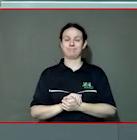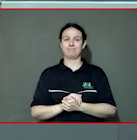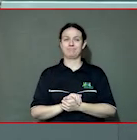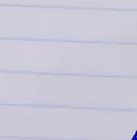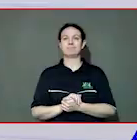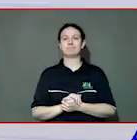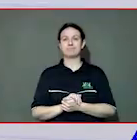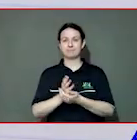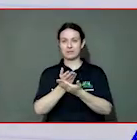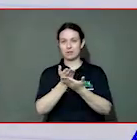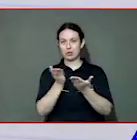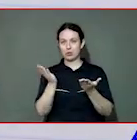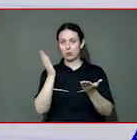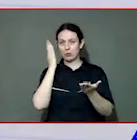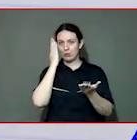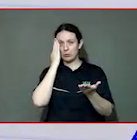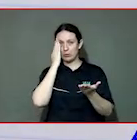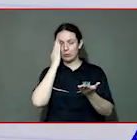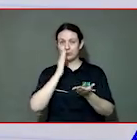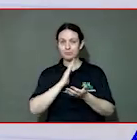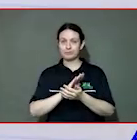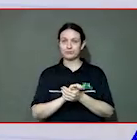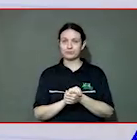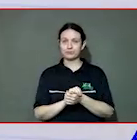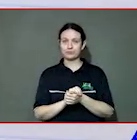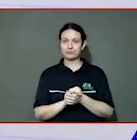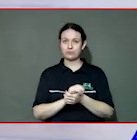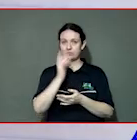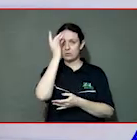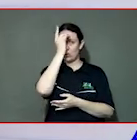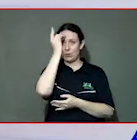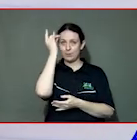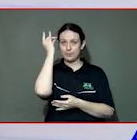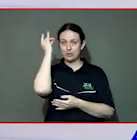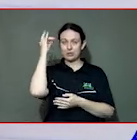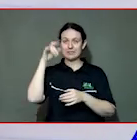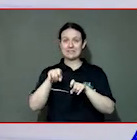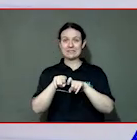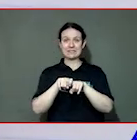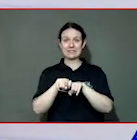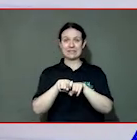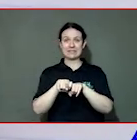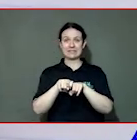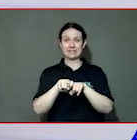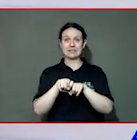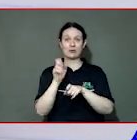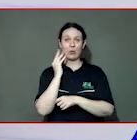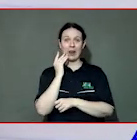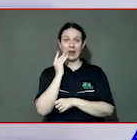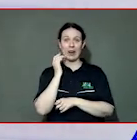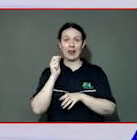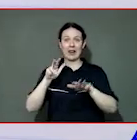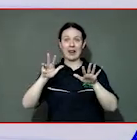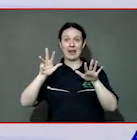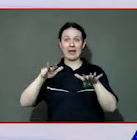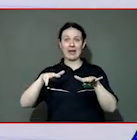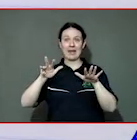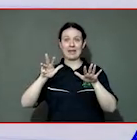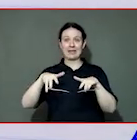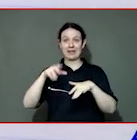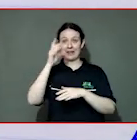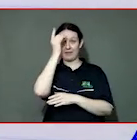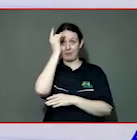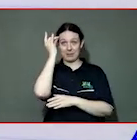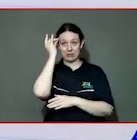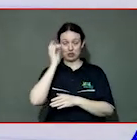know your March test is going to be on the 19th of